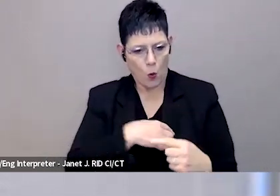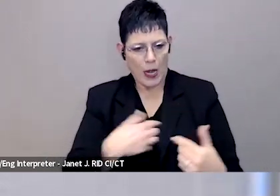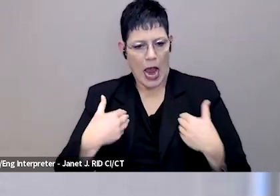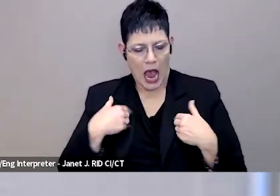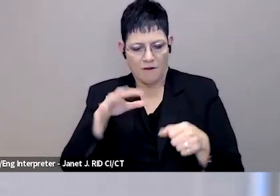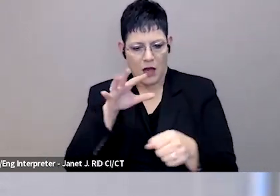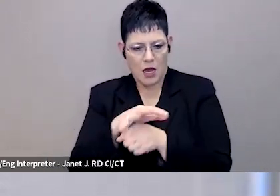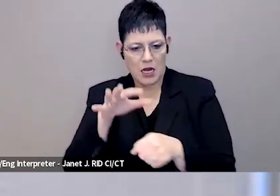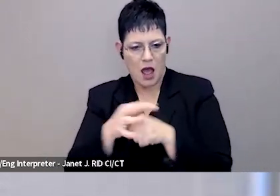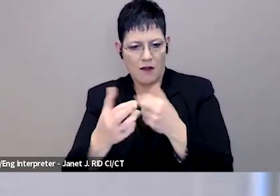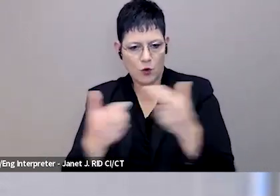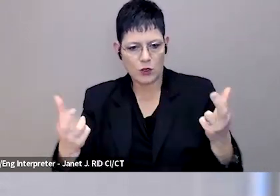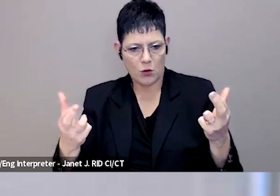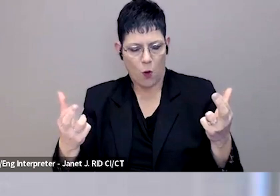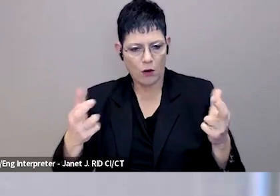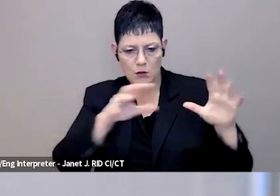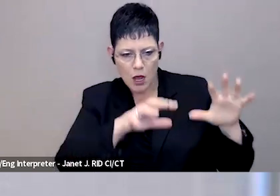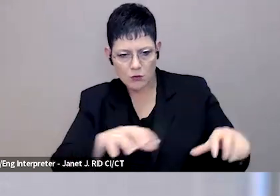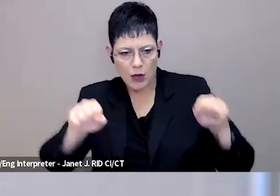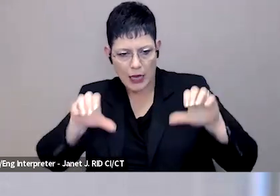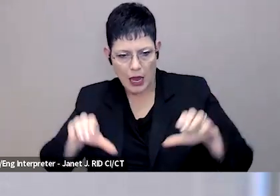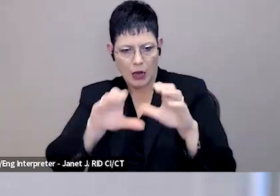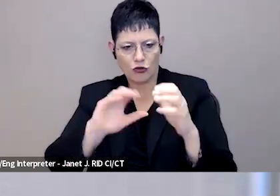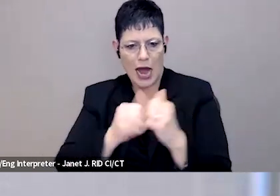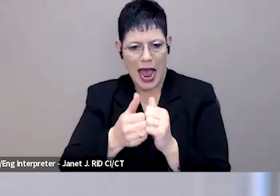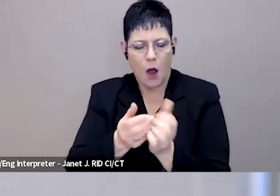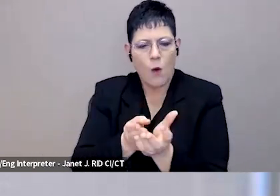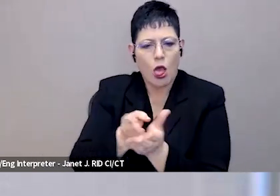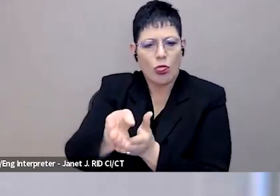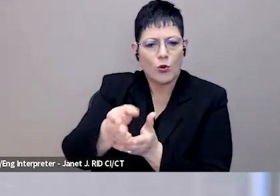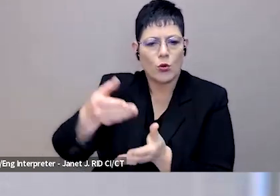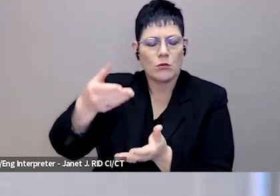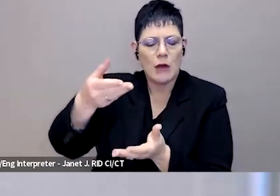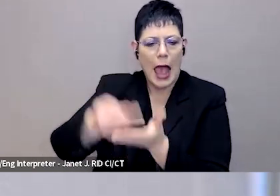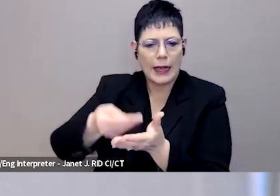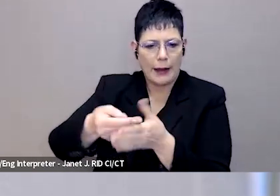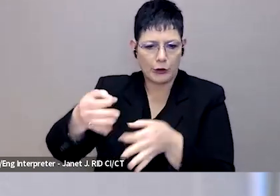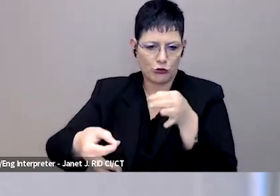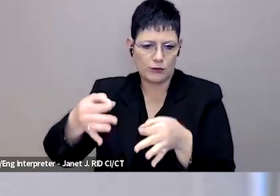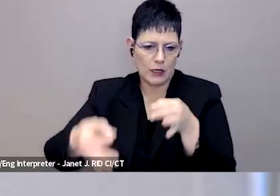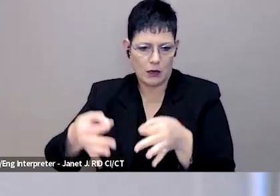to take this on the offense by making the economic case for caregiving.